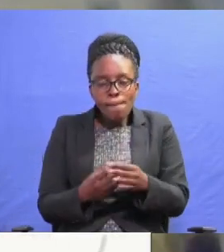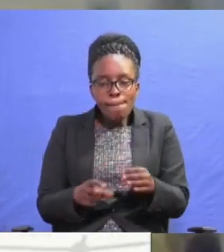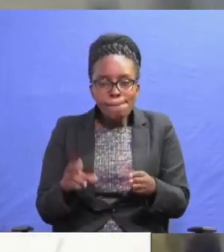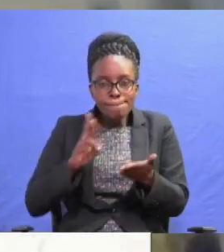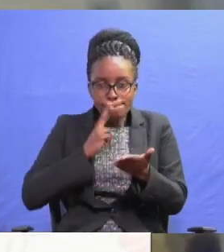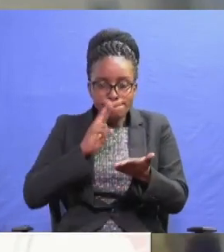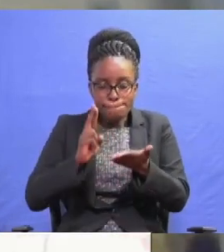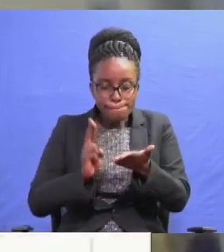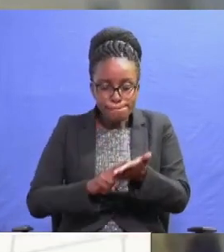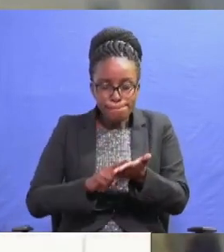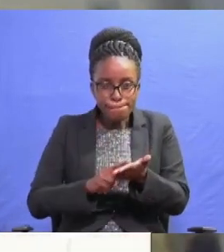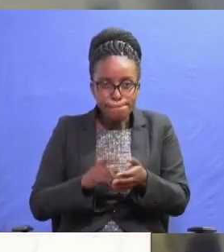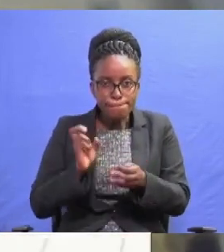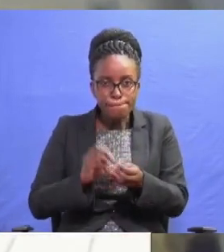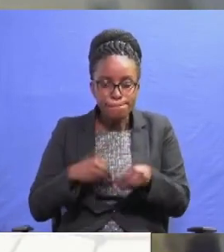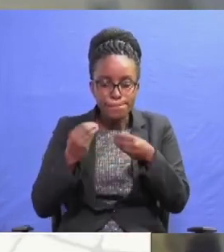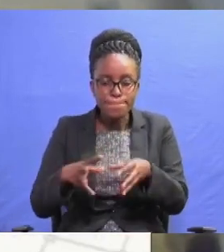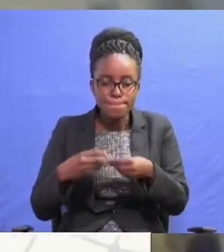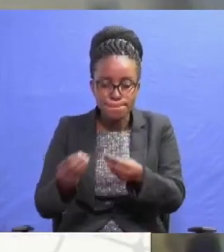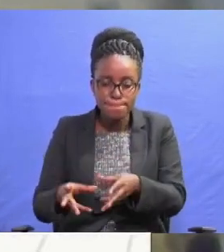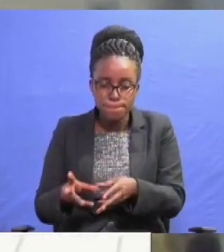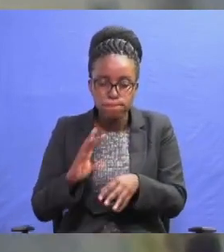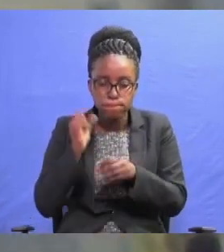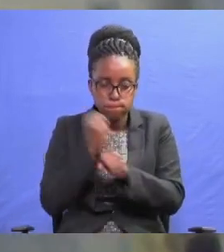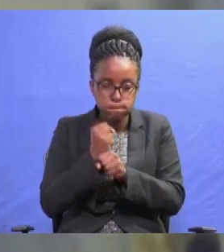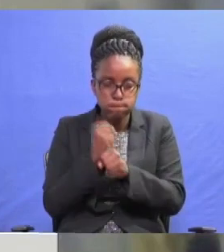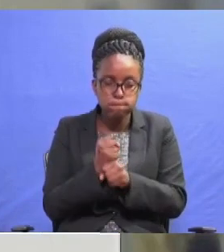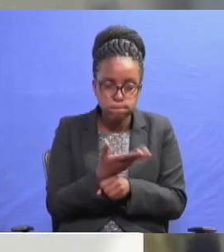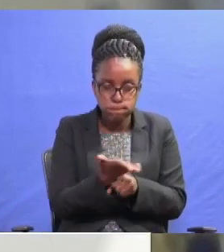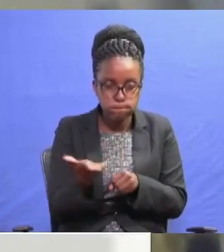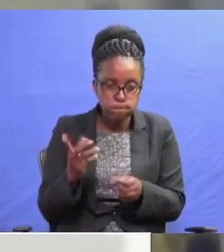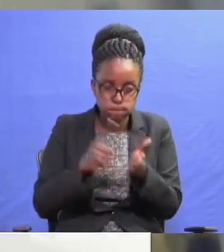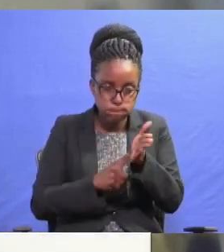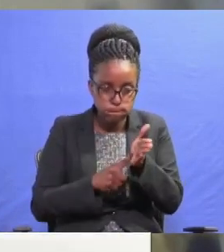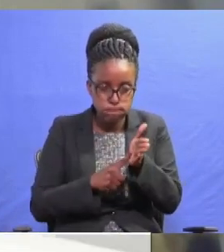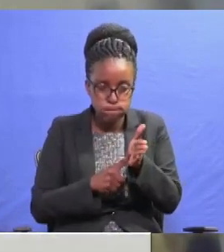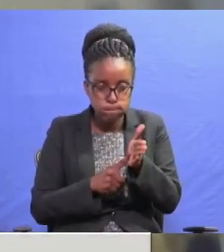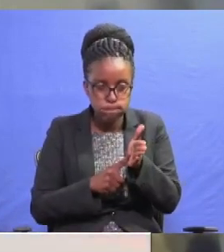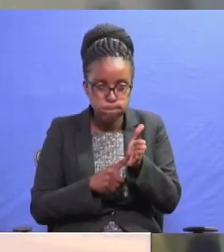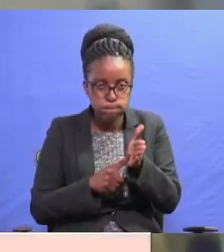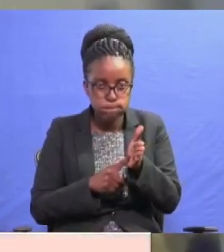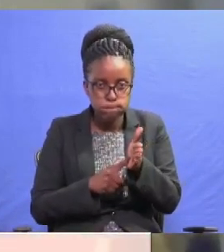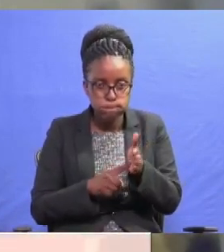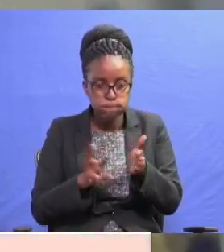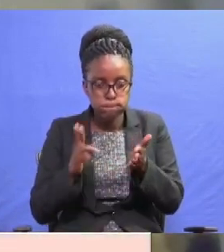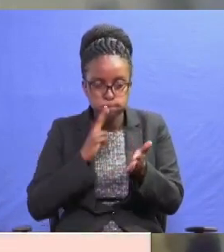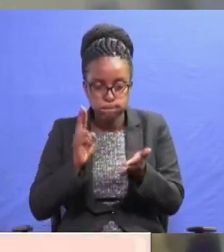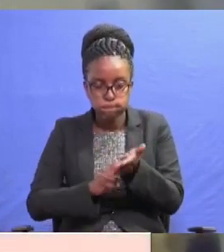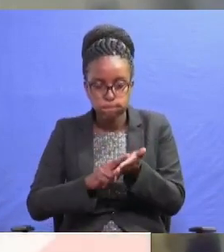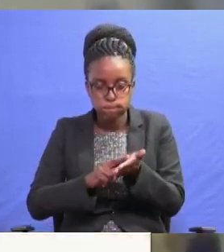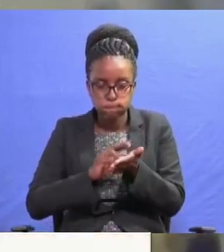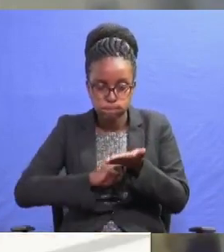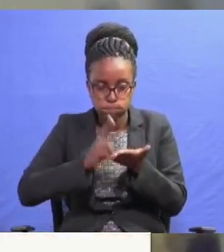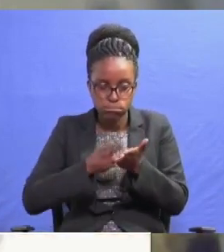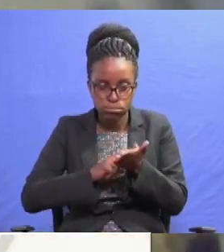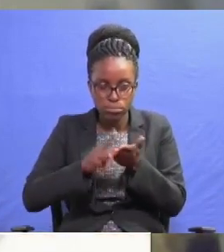spelled out what must be done and why it must be done, and then it is legislated. Then the courts will